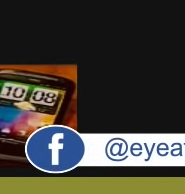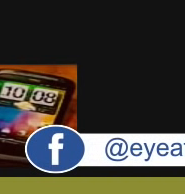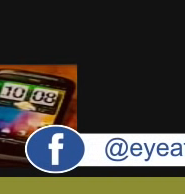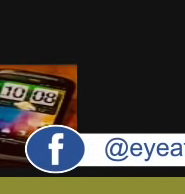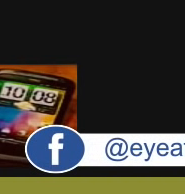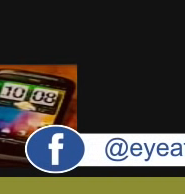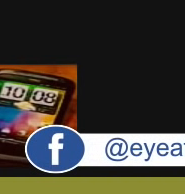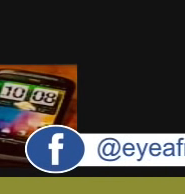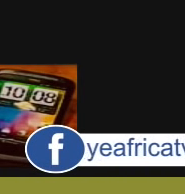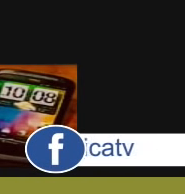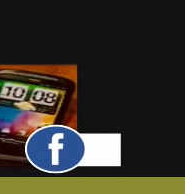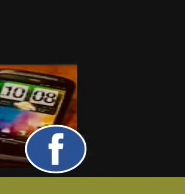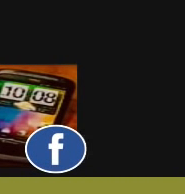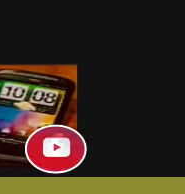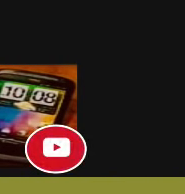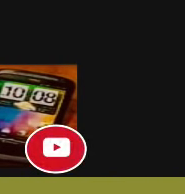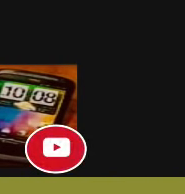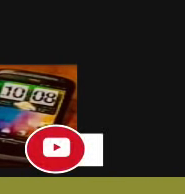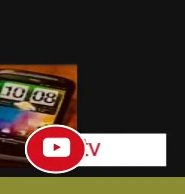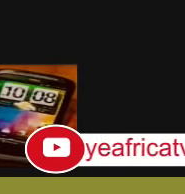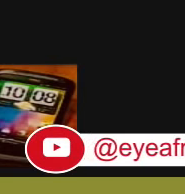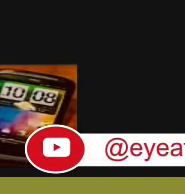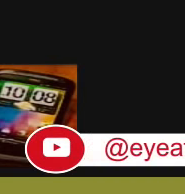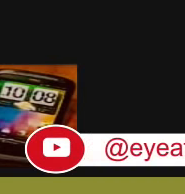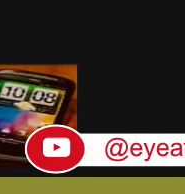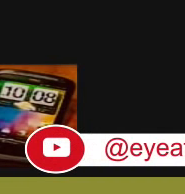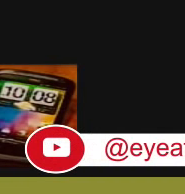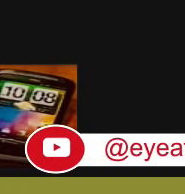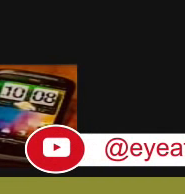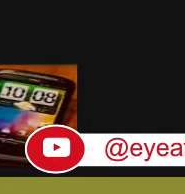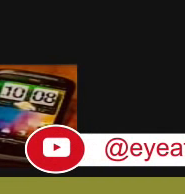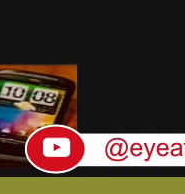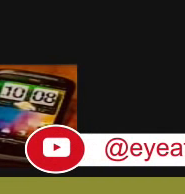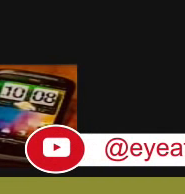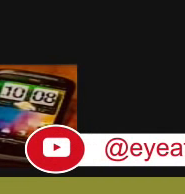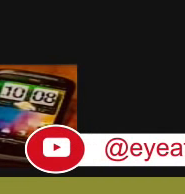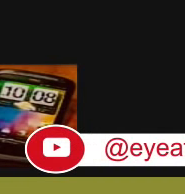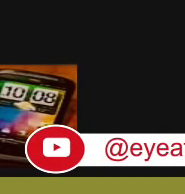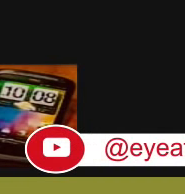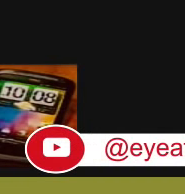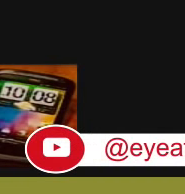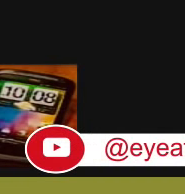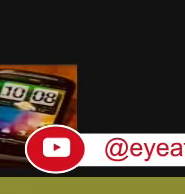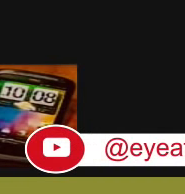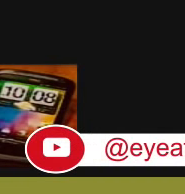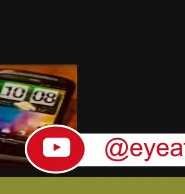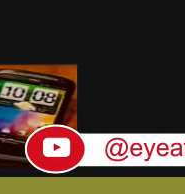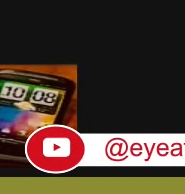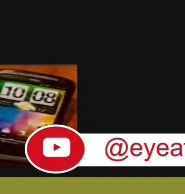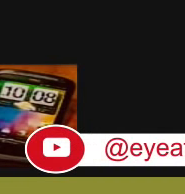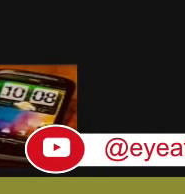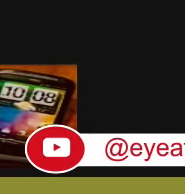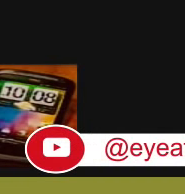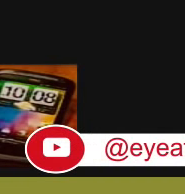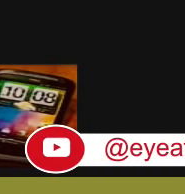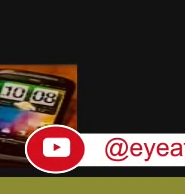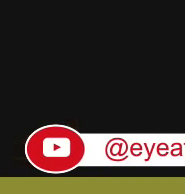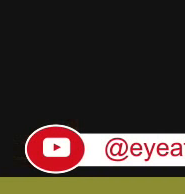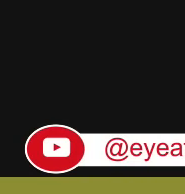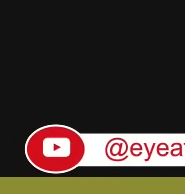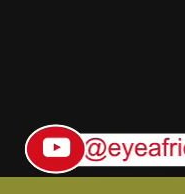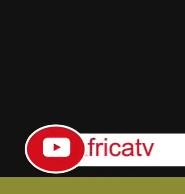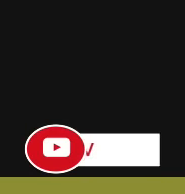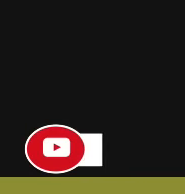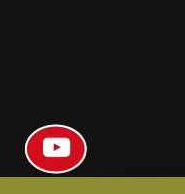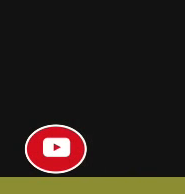What was the standard practice in general? in general, mainly,